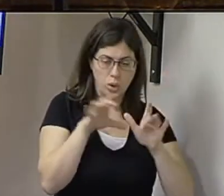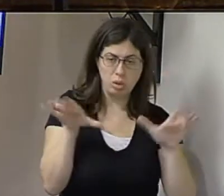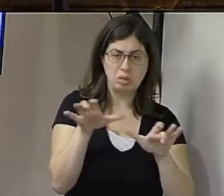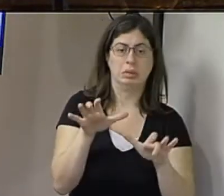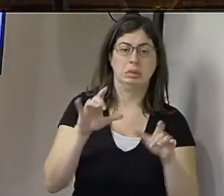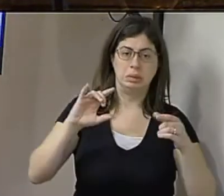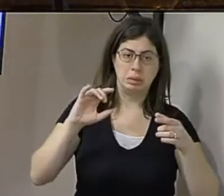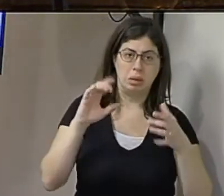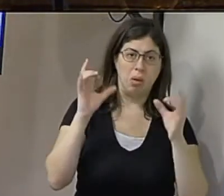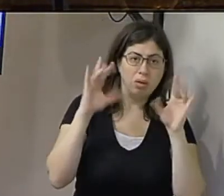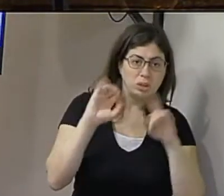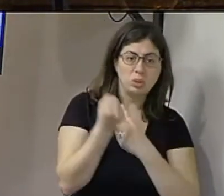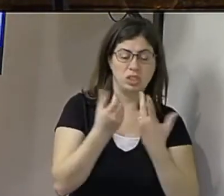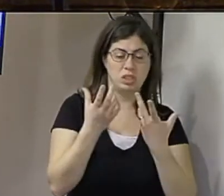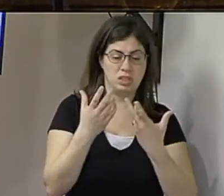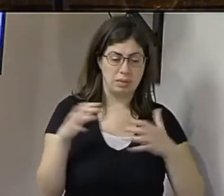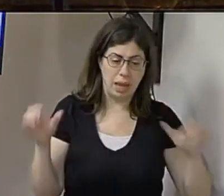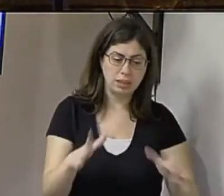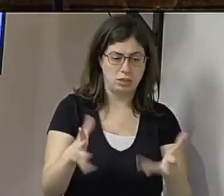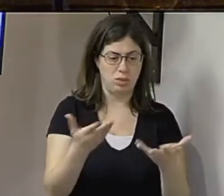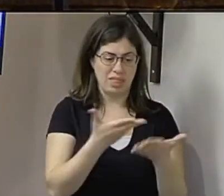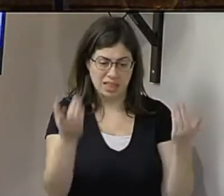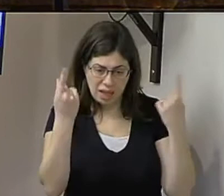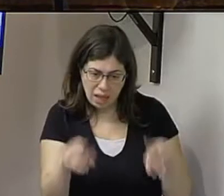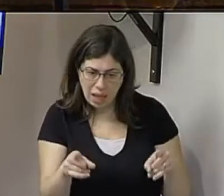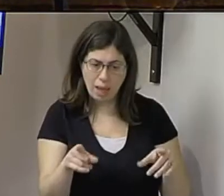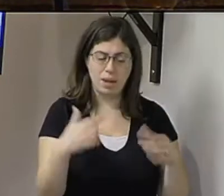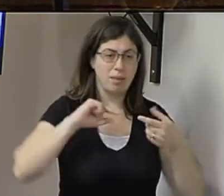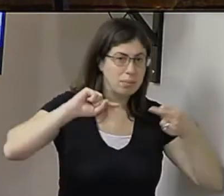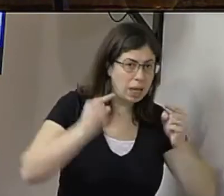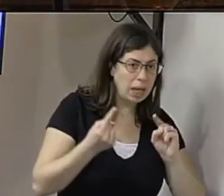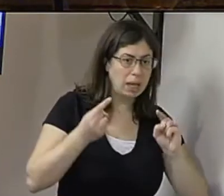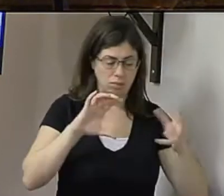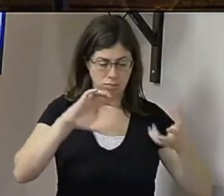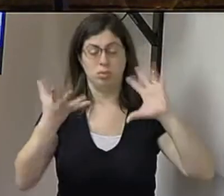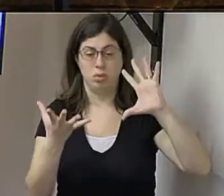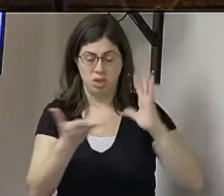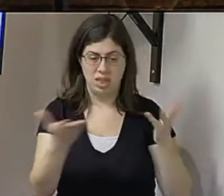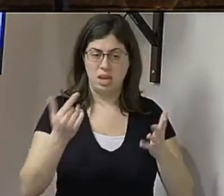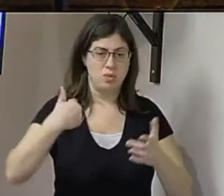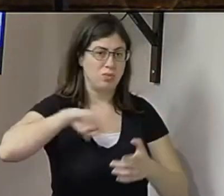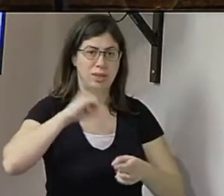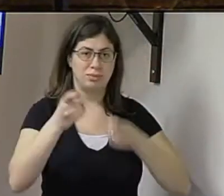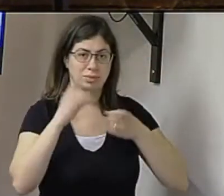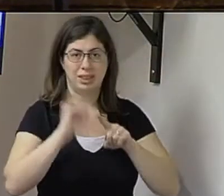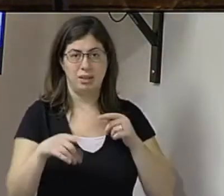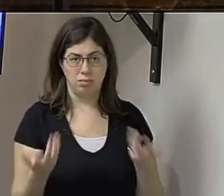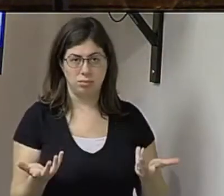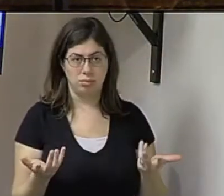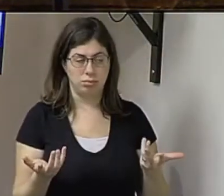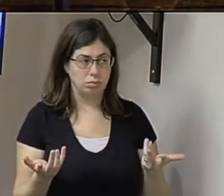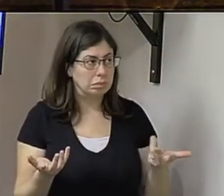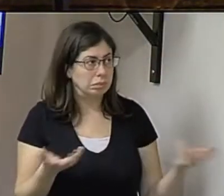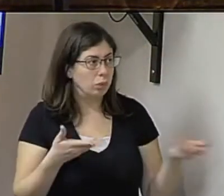us suffering. When there are impulsive actions, when there are things that happen that cause pain and chaos and stuff that are outside of our control. And